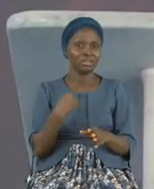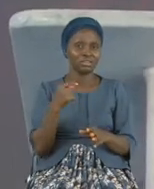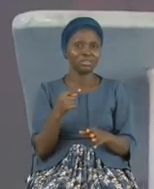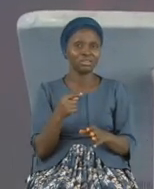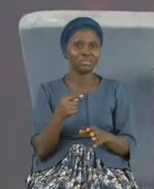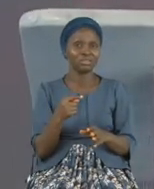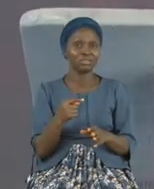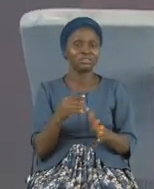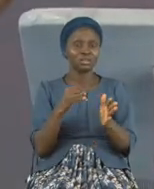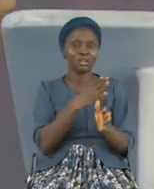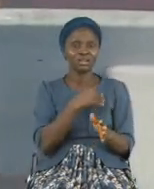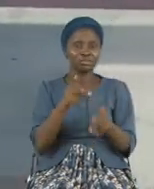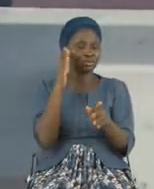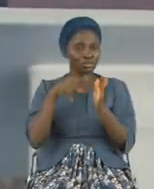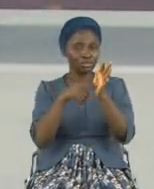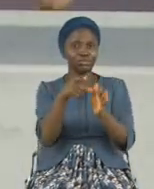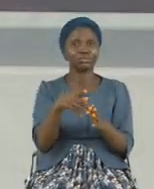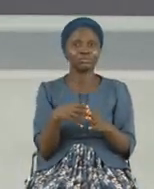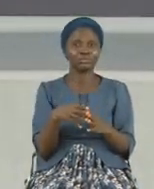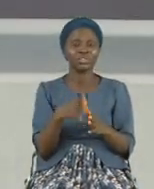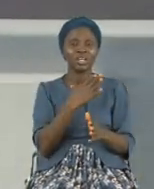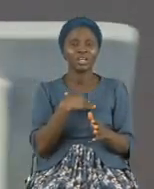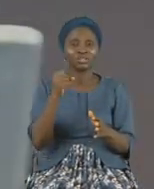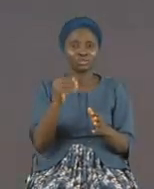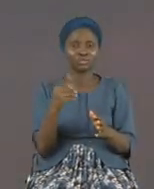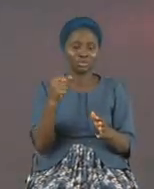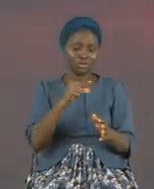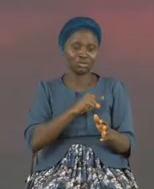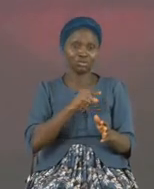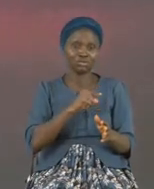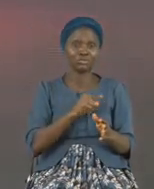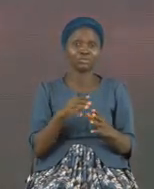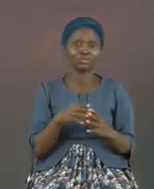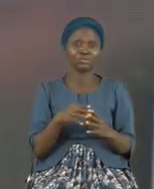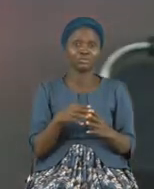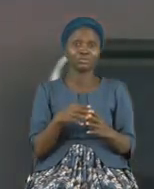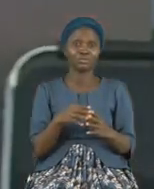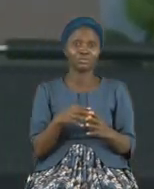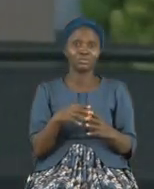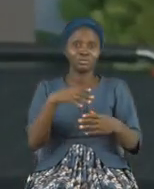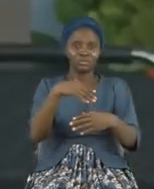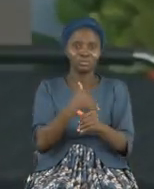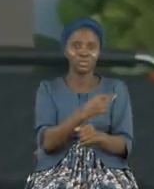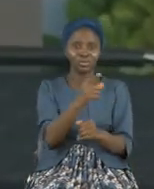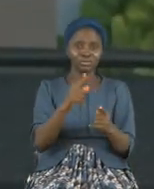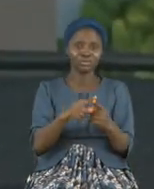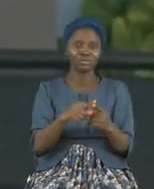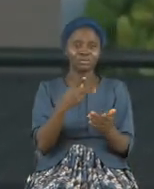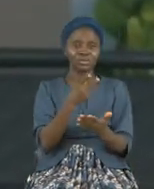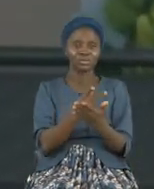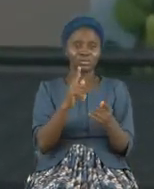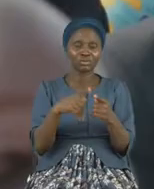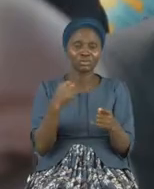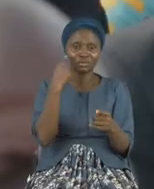at you. And so the conscience gets used to the frowns of people. The